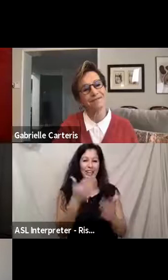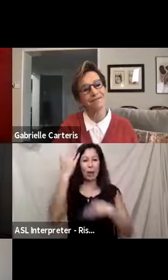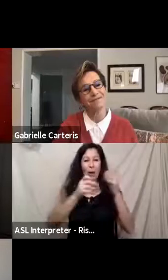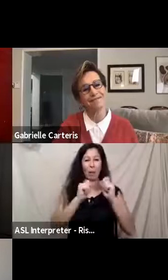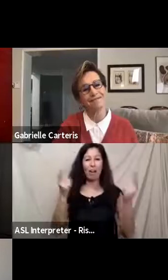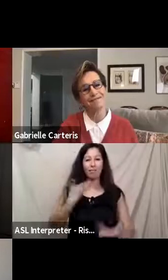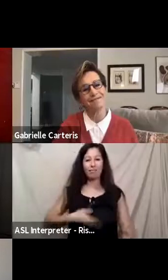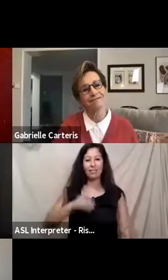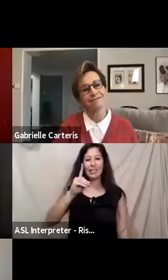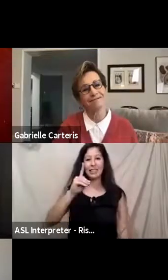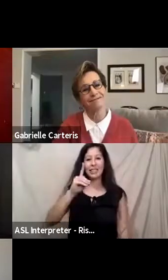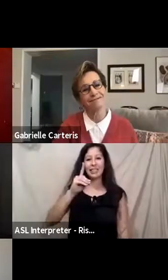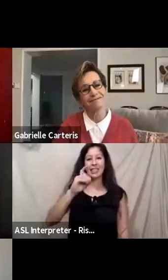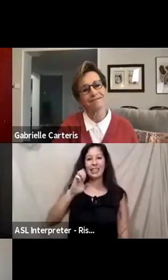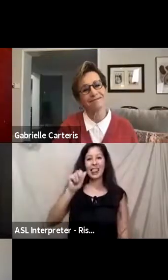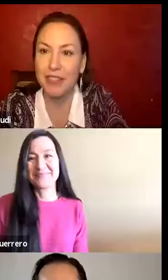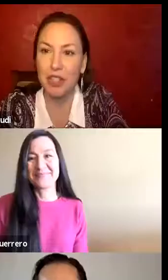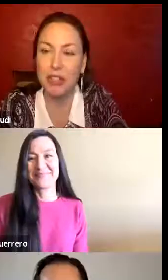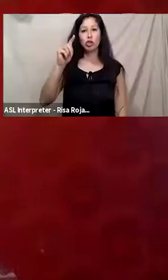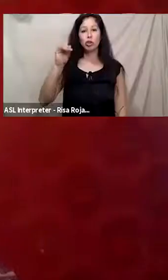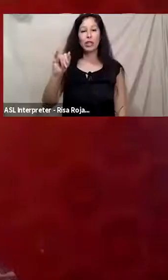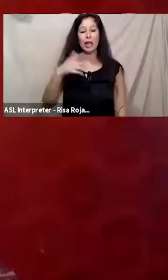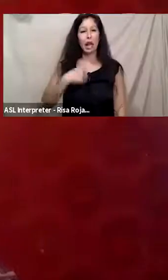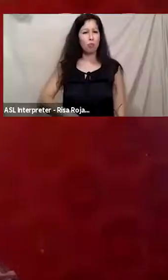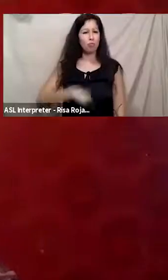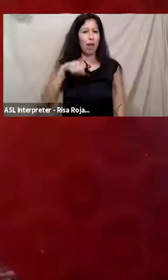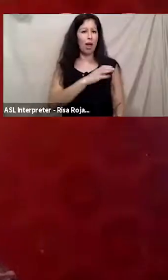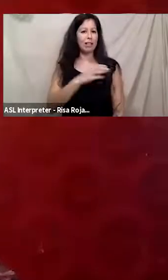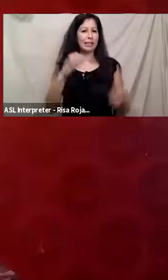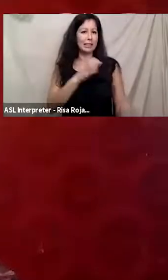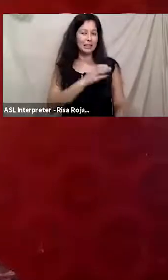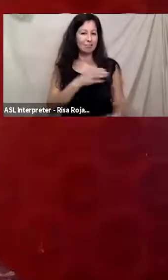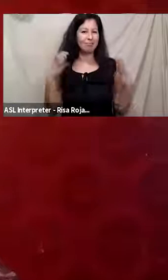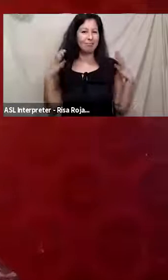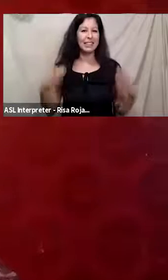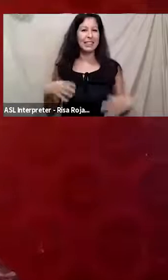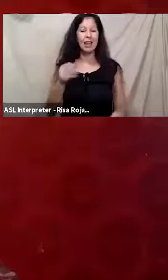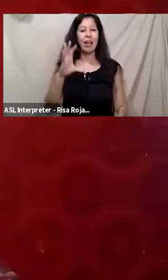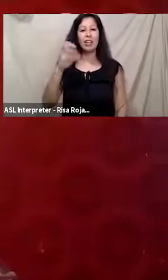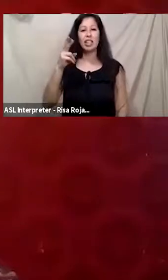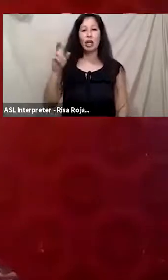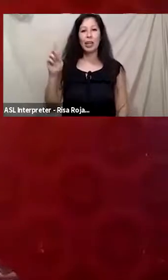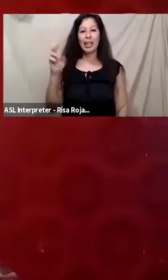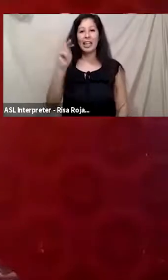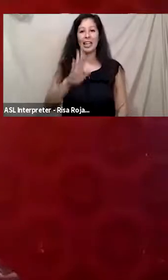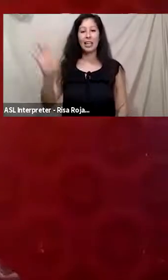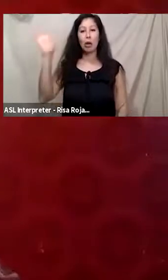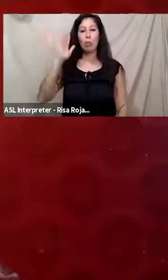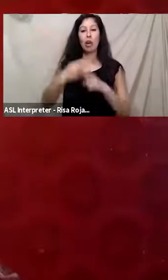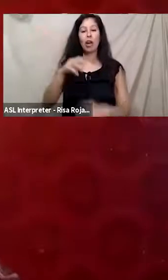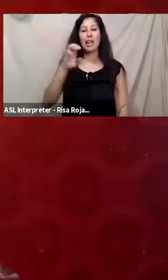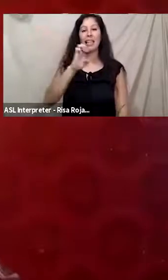everyone. I'm DeLanna Studi. I'm a proud citizen of the Cherokee Nation, and I'm speaking to you from the mighty Cherokee Nation, formerly known as